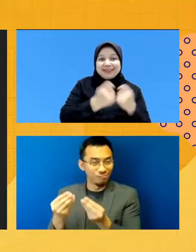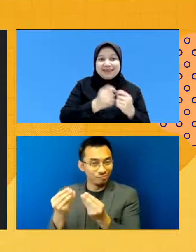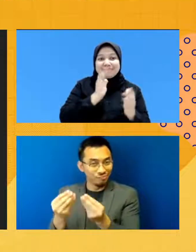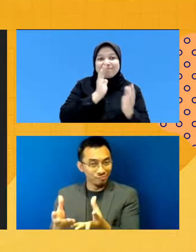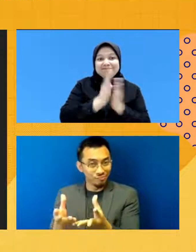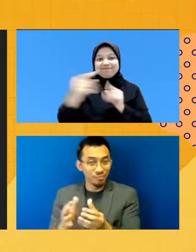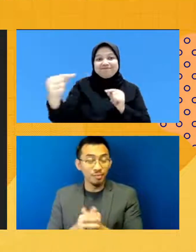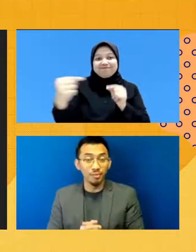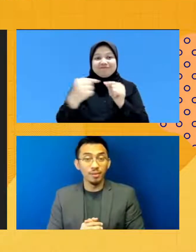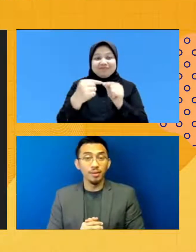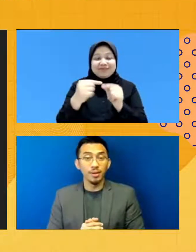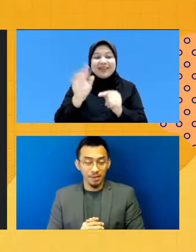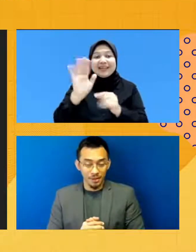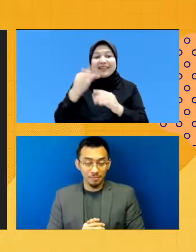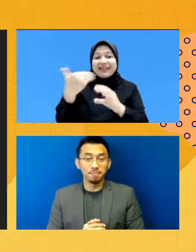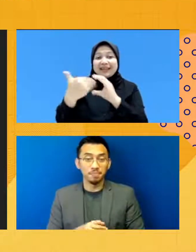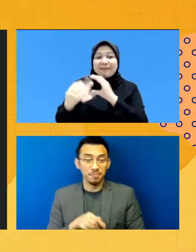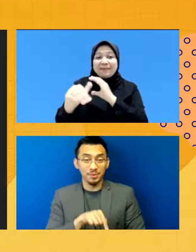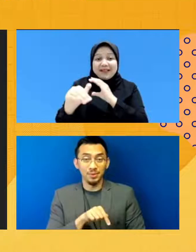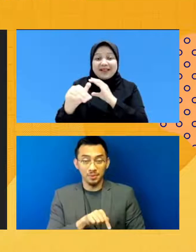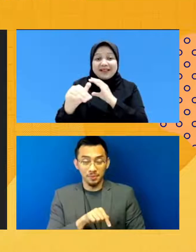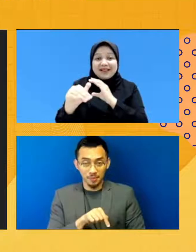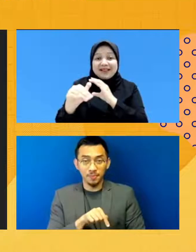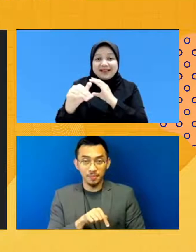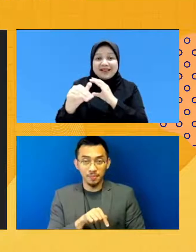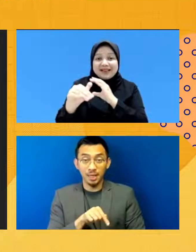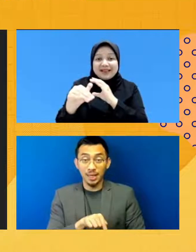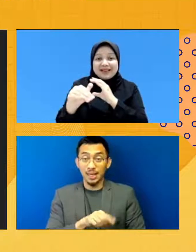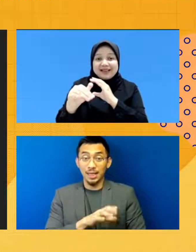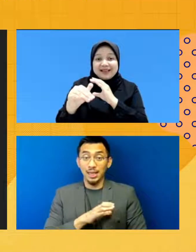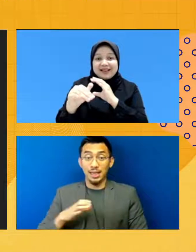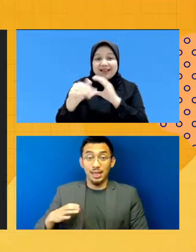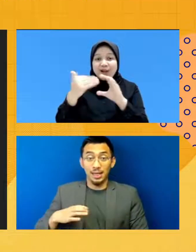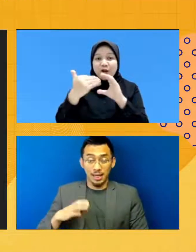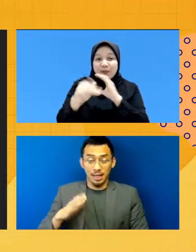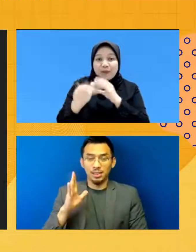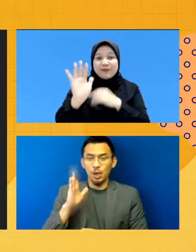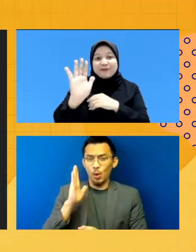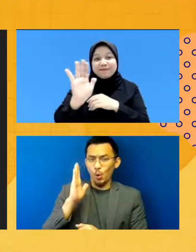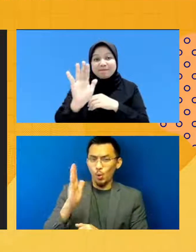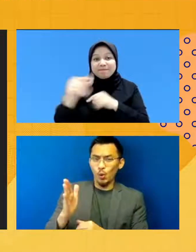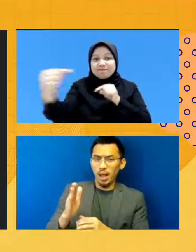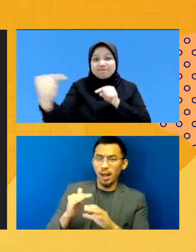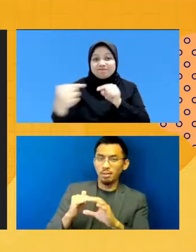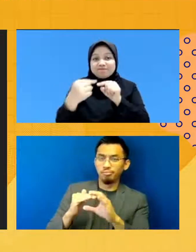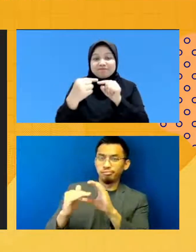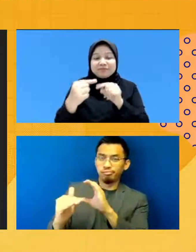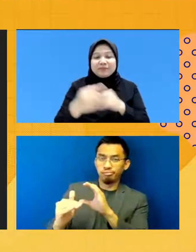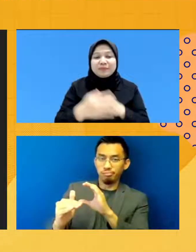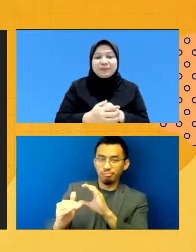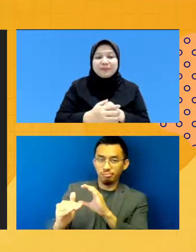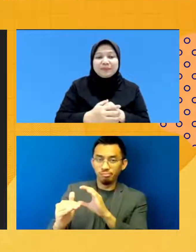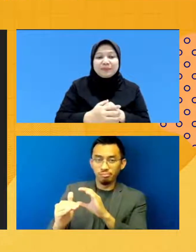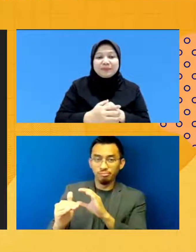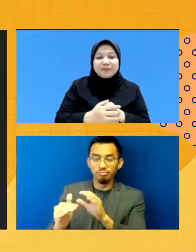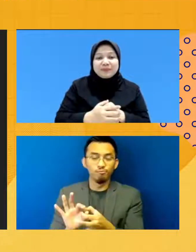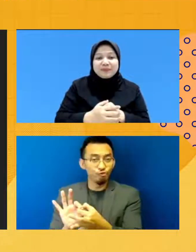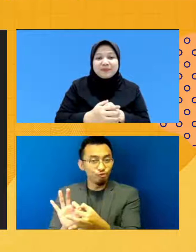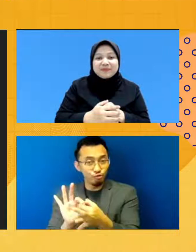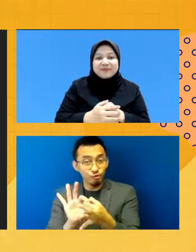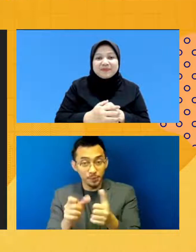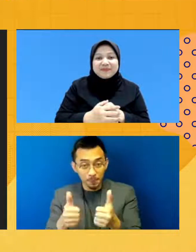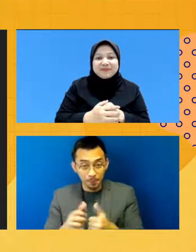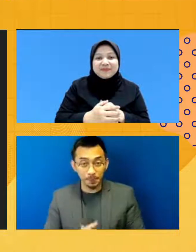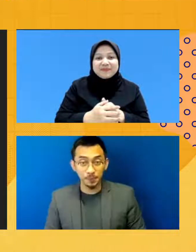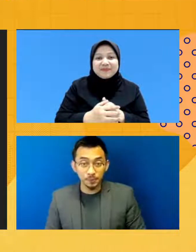to one of our hosts or committee here today. So, our committee can contact you directly. So